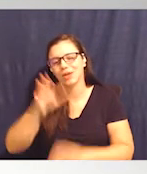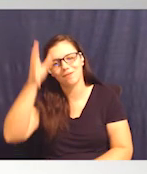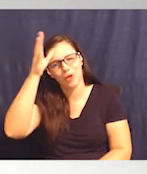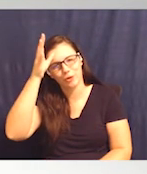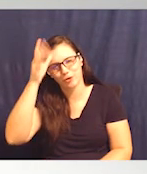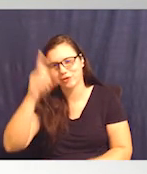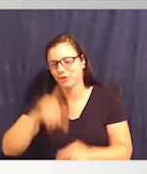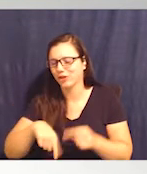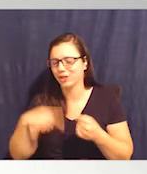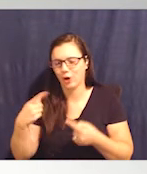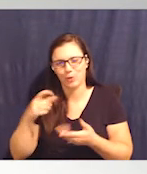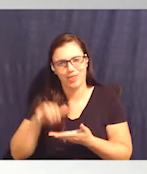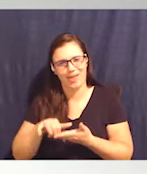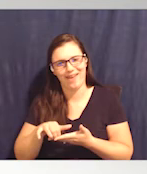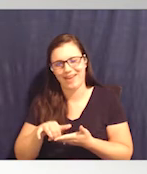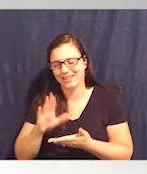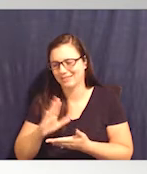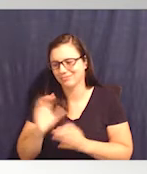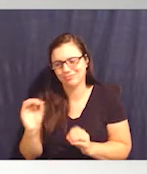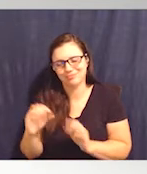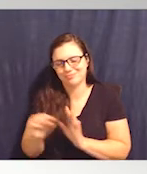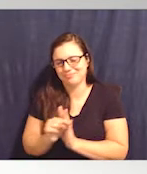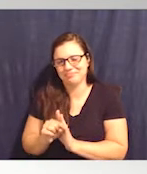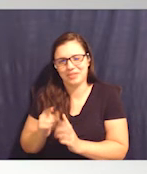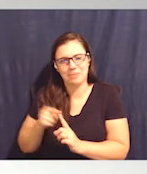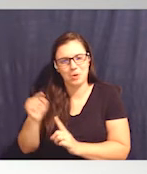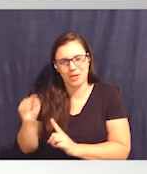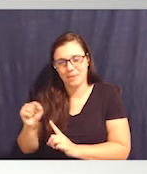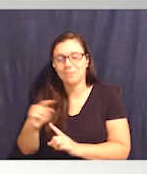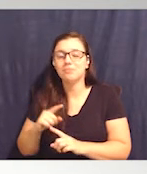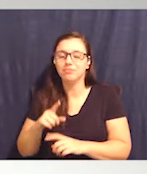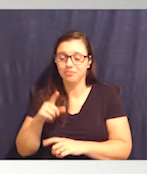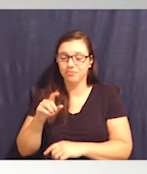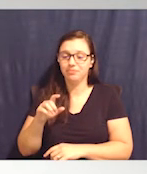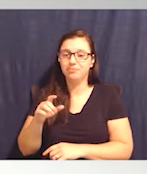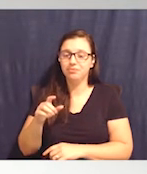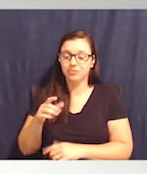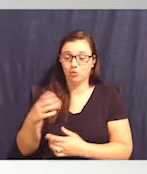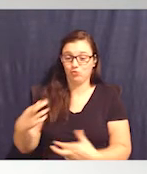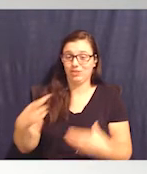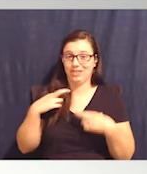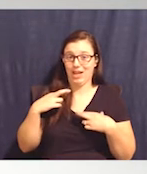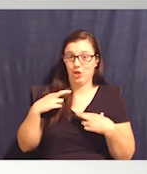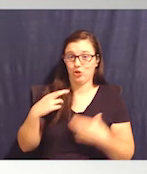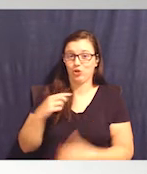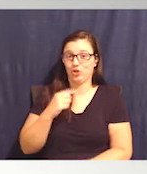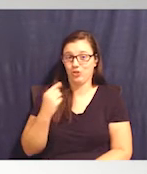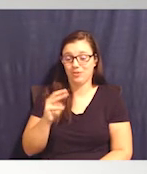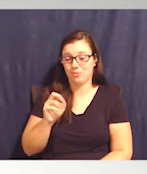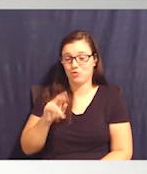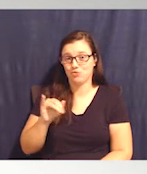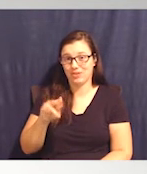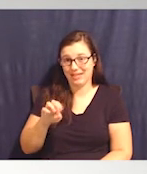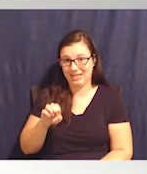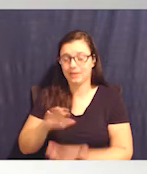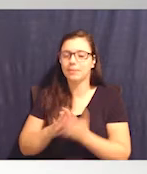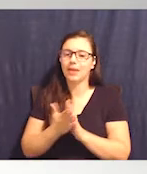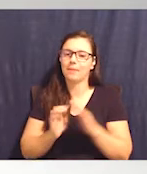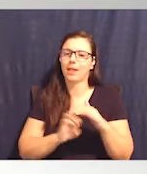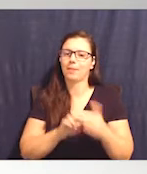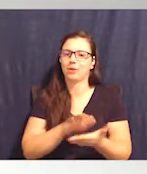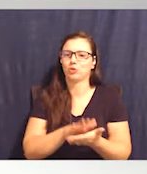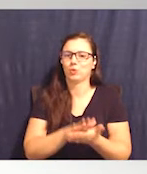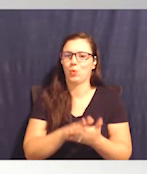anything bad about him. He was an ex-Marine who became an elementary school principal. He said the Marine Corps was the best training he ever had for running an elementary school.